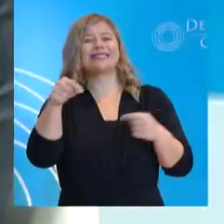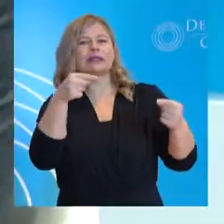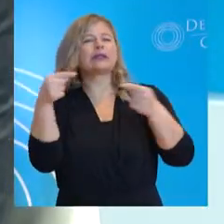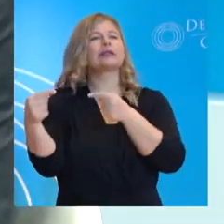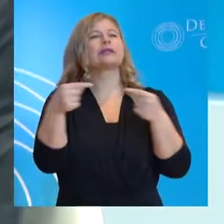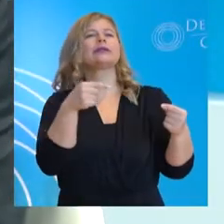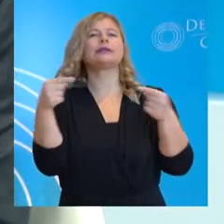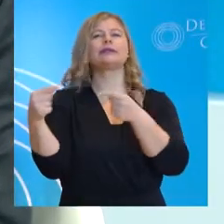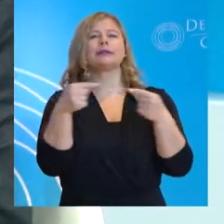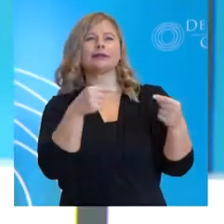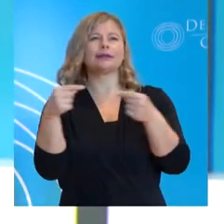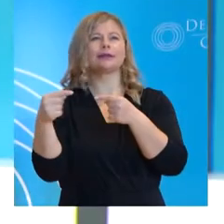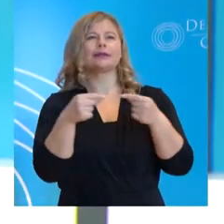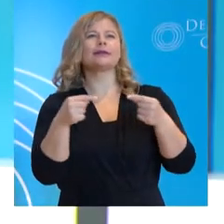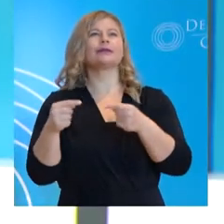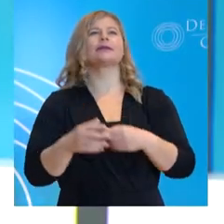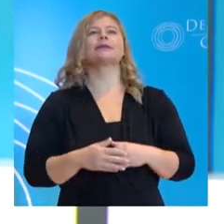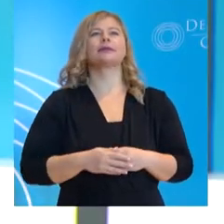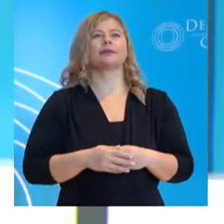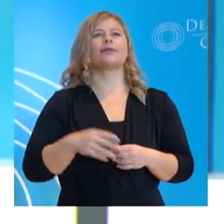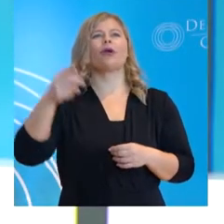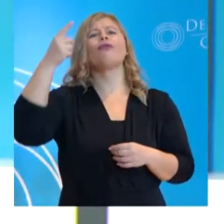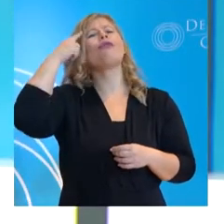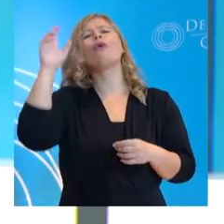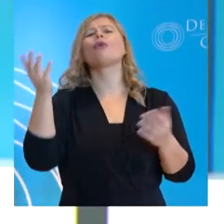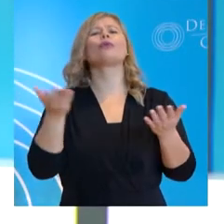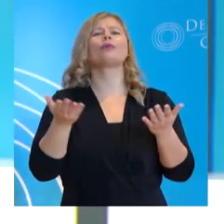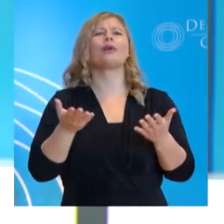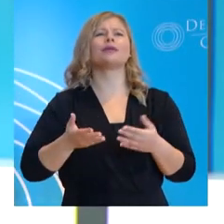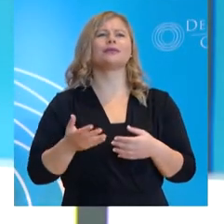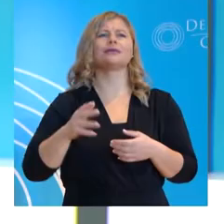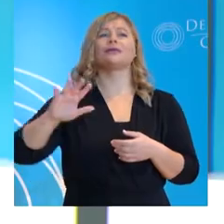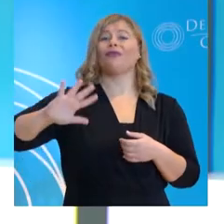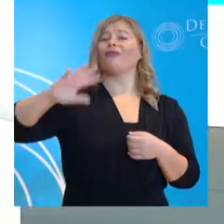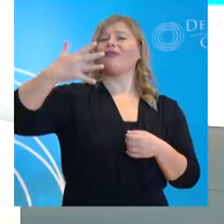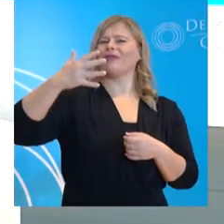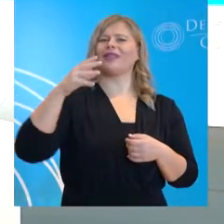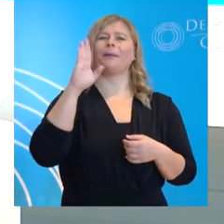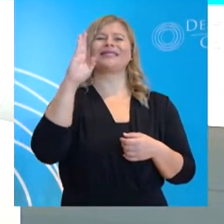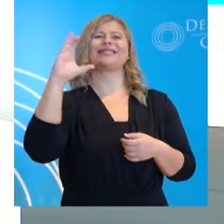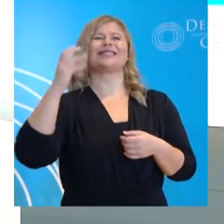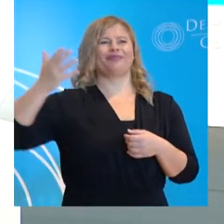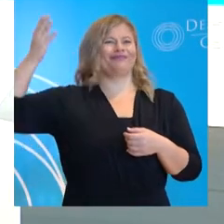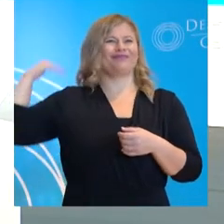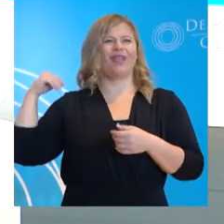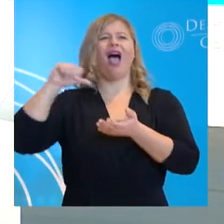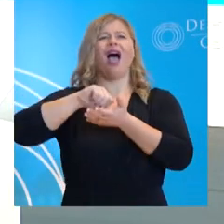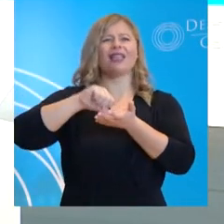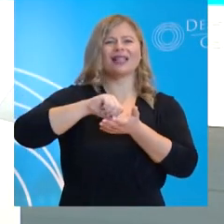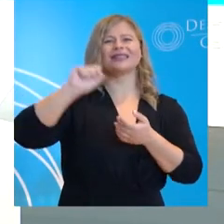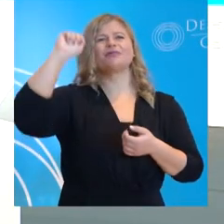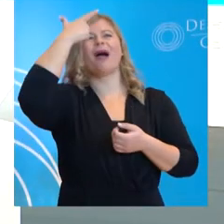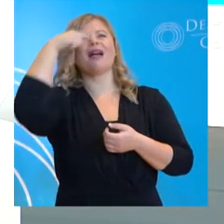was at the foundation of the miracle of the 5th century of classical Athens was a naval battle. The